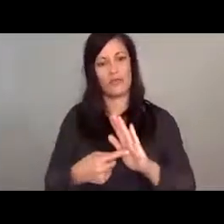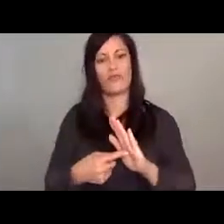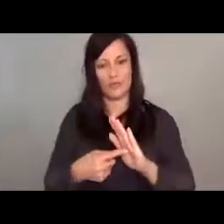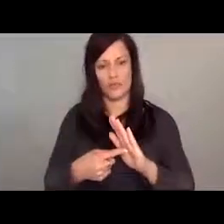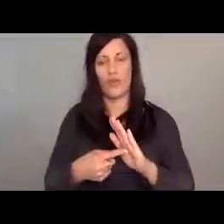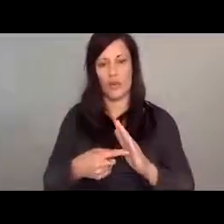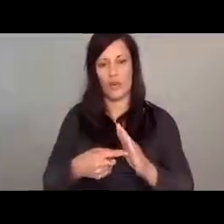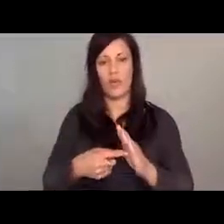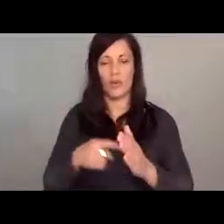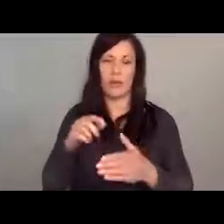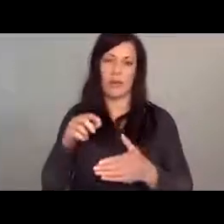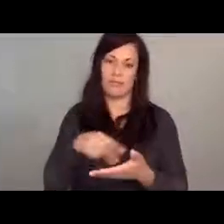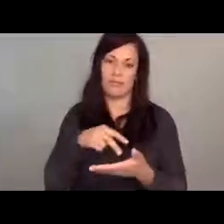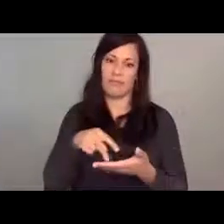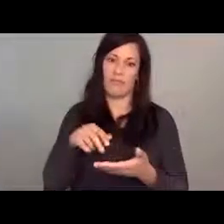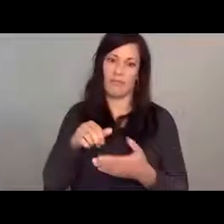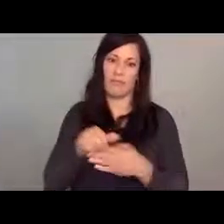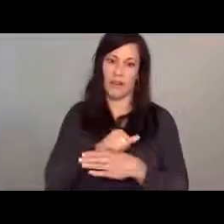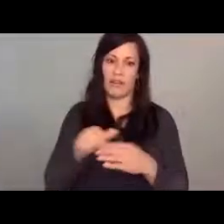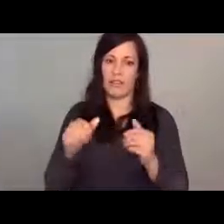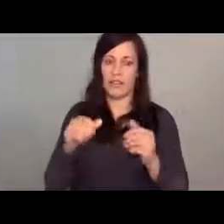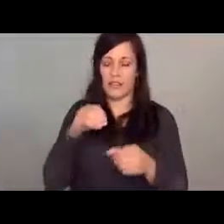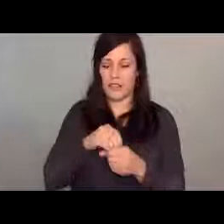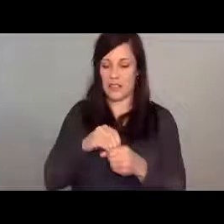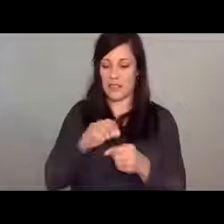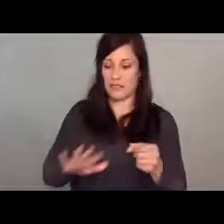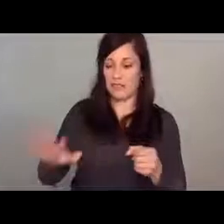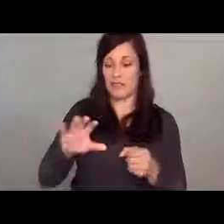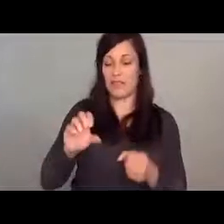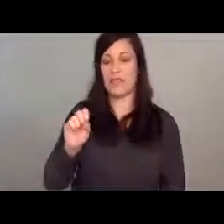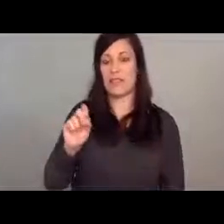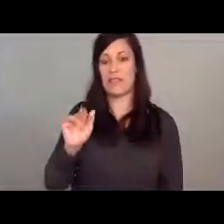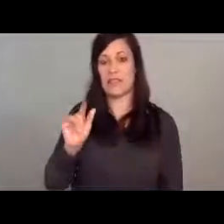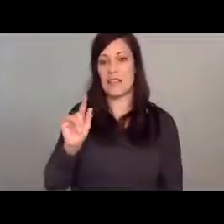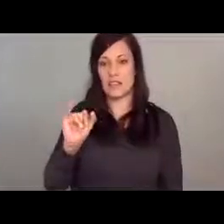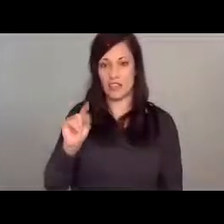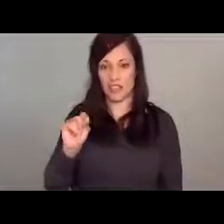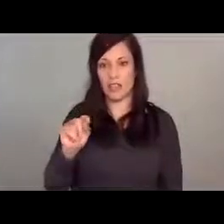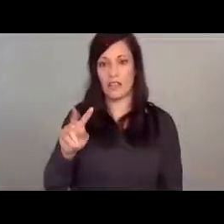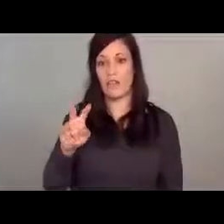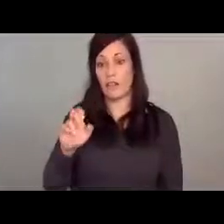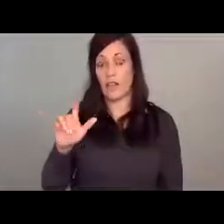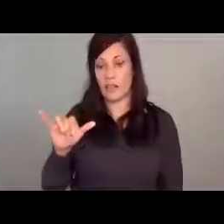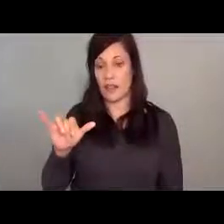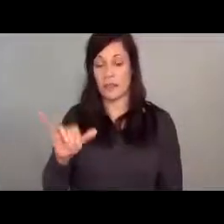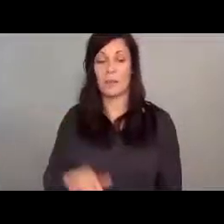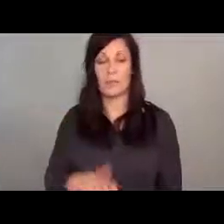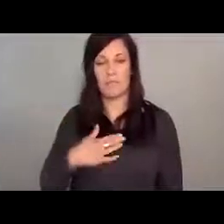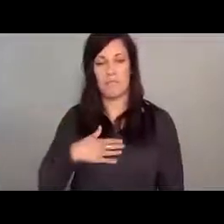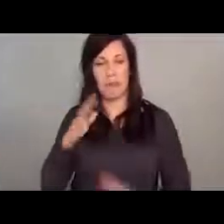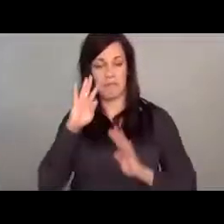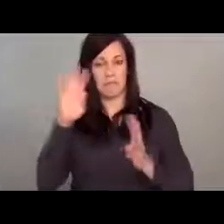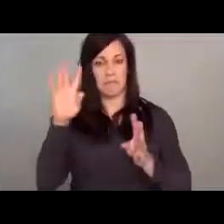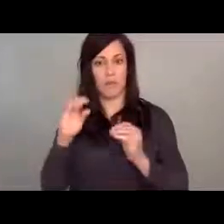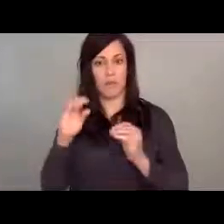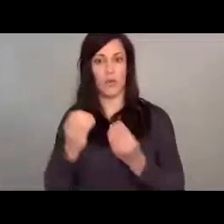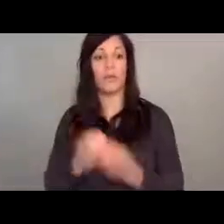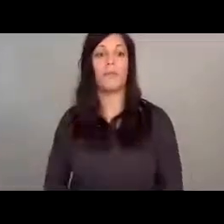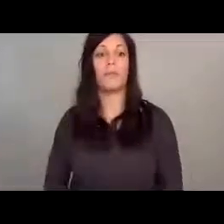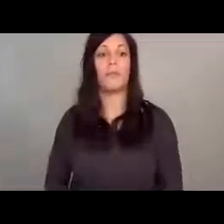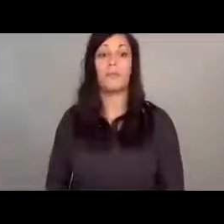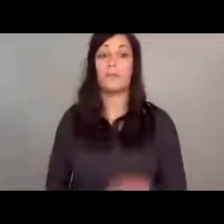now commonly know as the Skagit Valley. So in this situation, it asks,